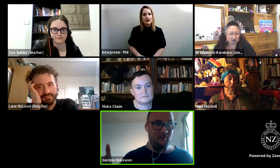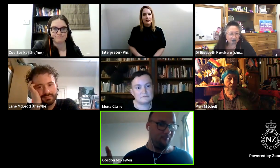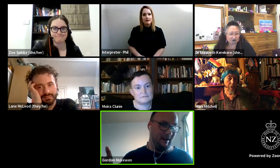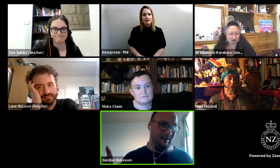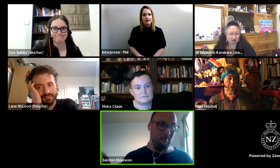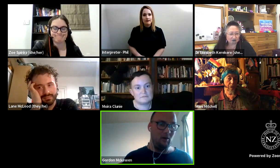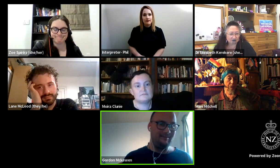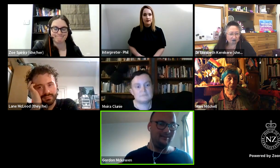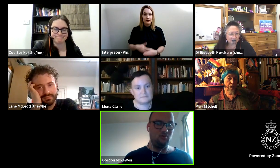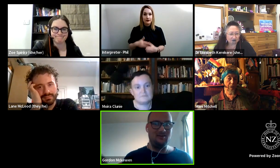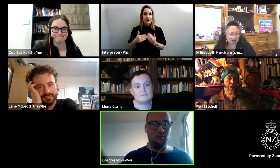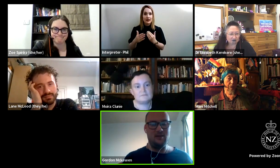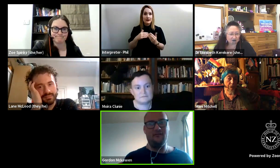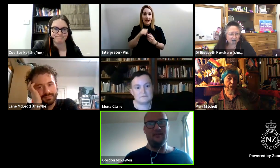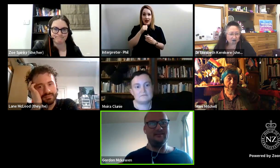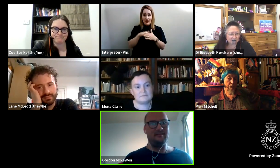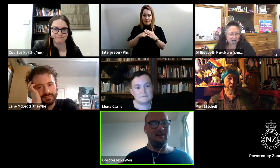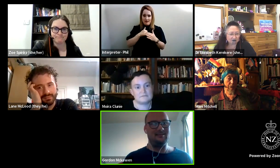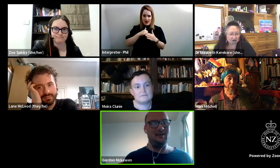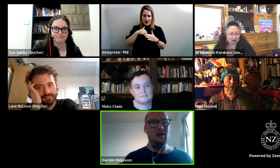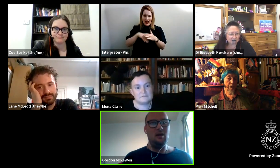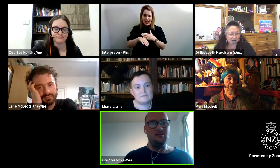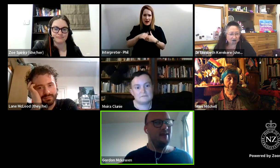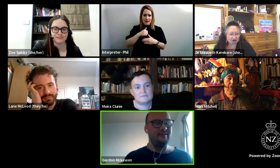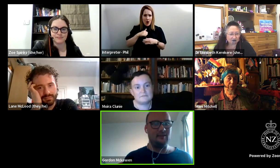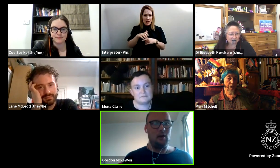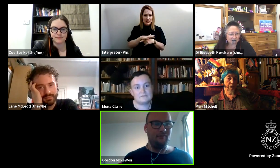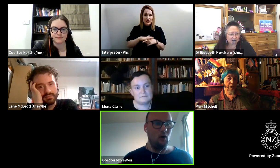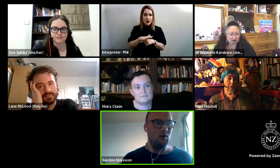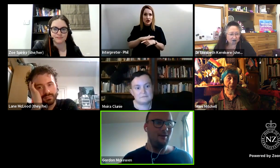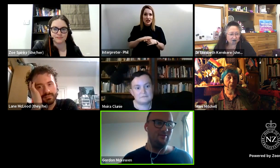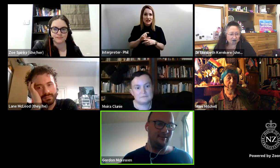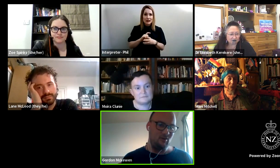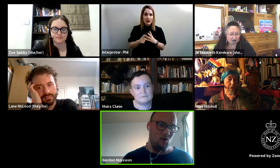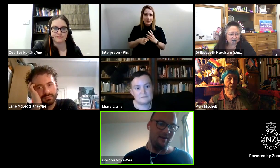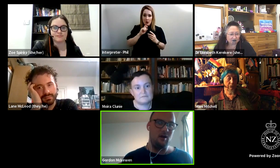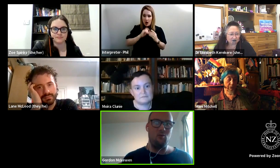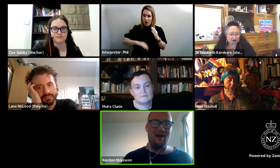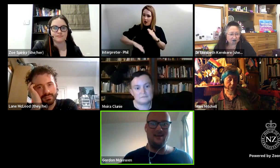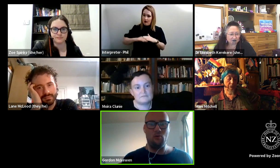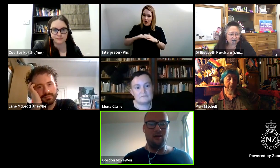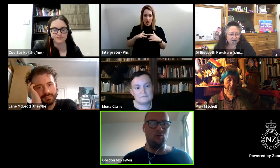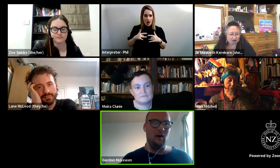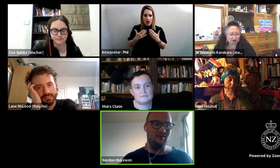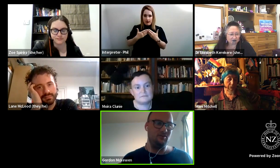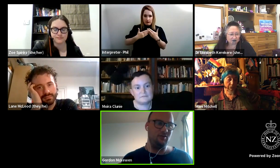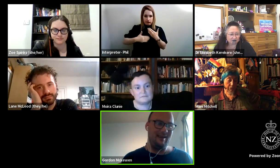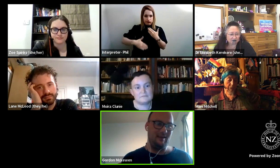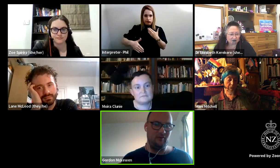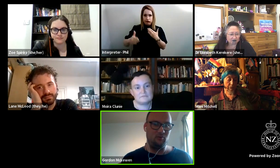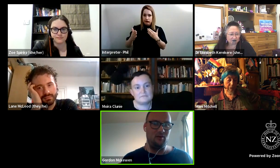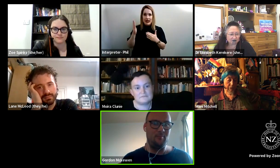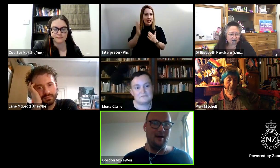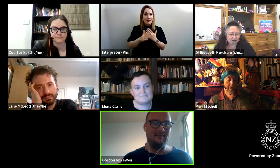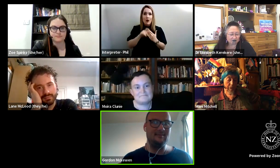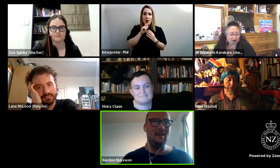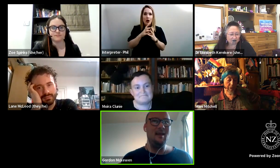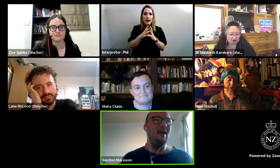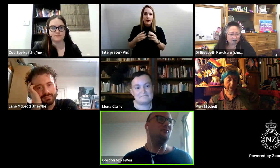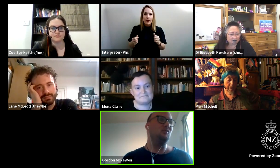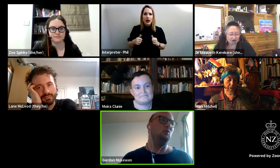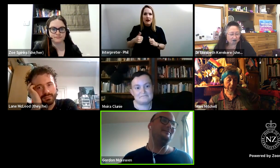if you've been in my situation where you have a disability that is lifelong, that is not going to go away, you are required to do that every 12